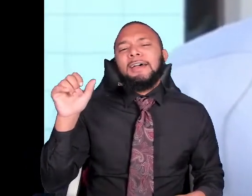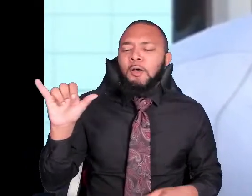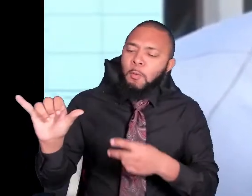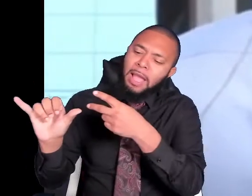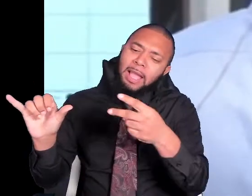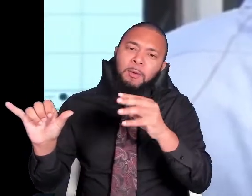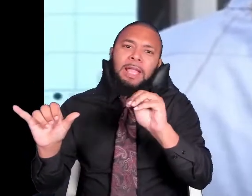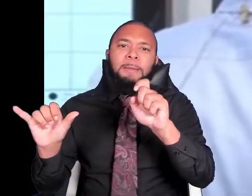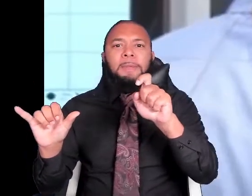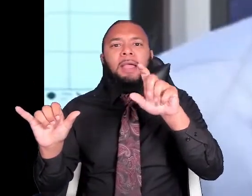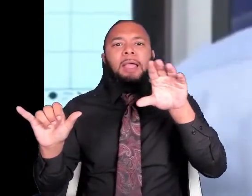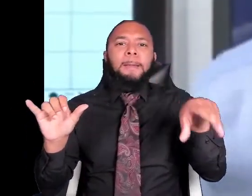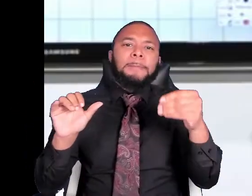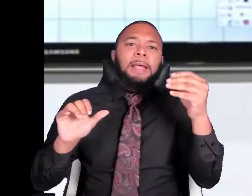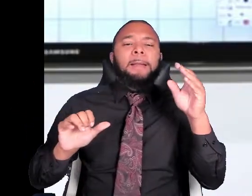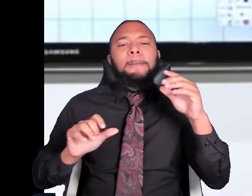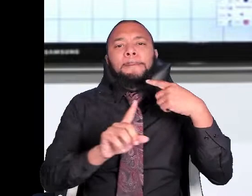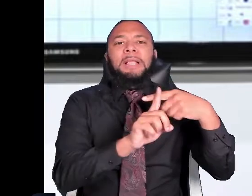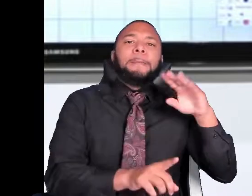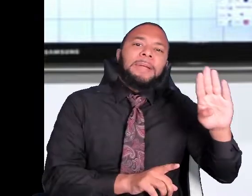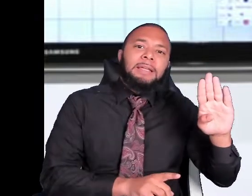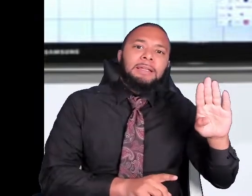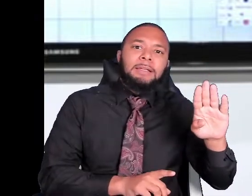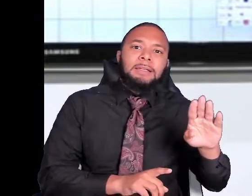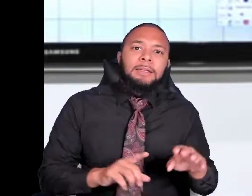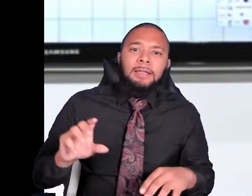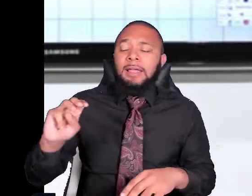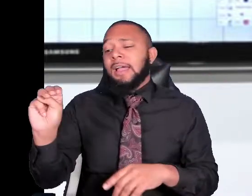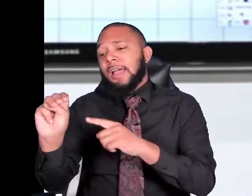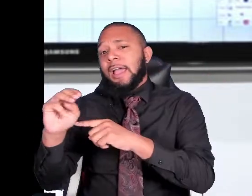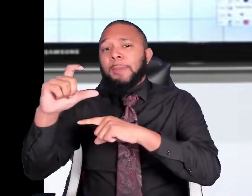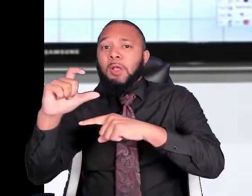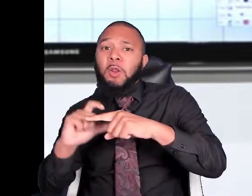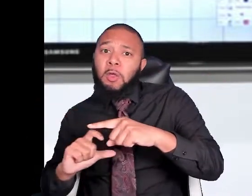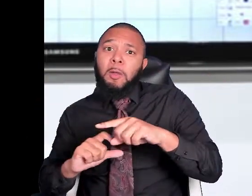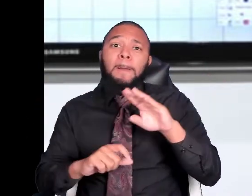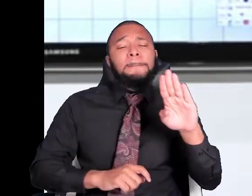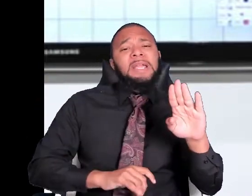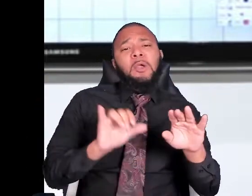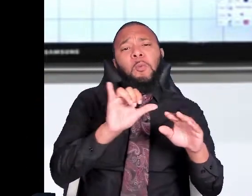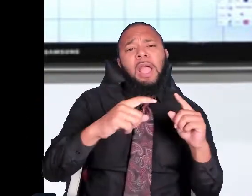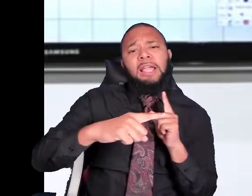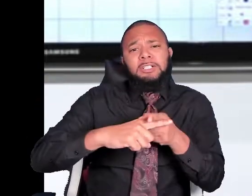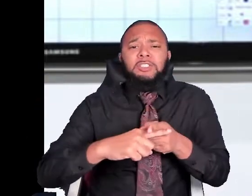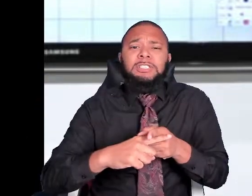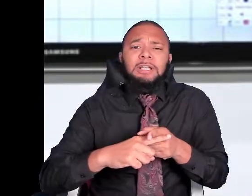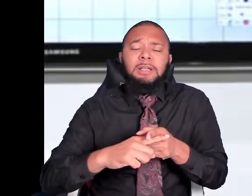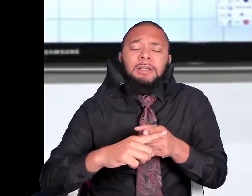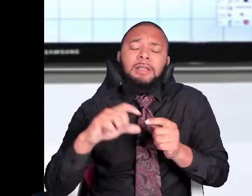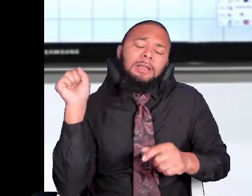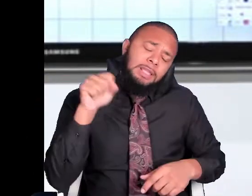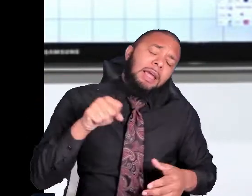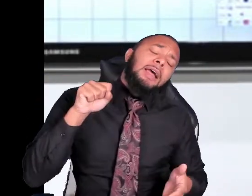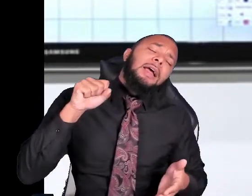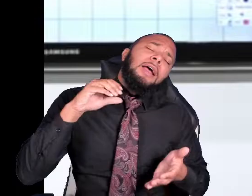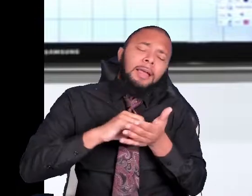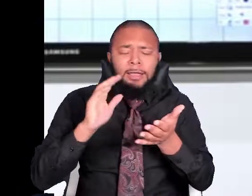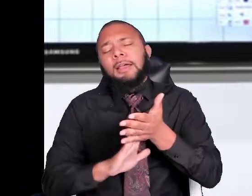mx plus b. M is the slope. B is the y-intercept. Oh, yeah. Graph a linear equation. Yeah.